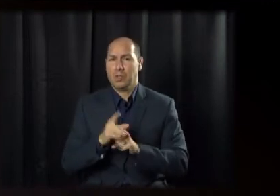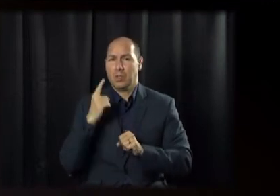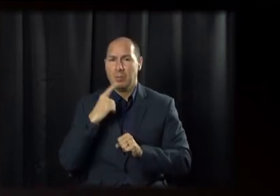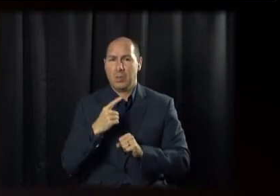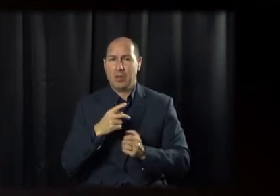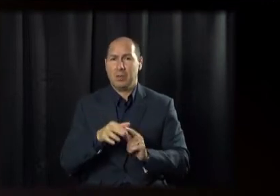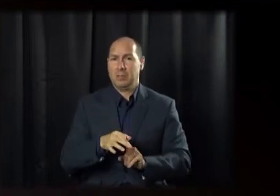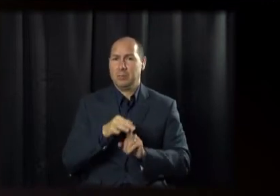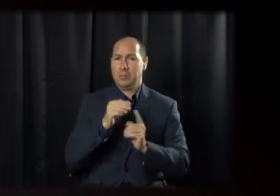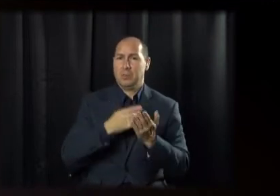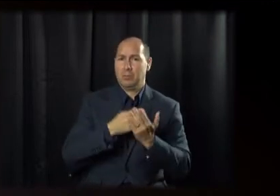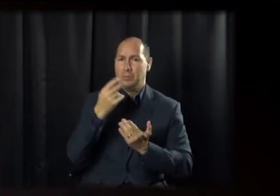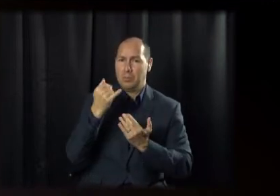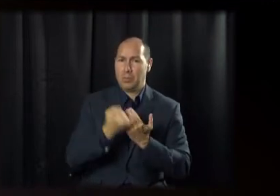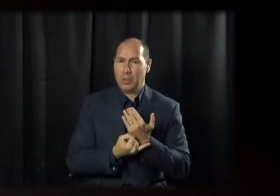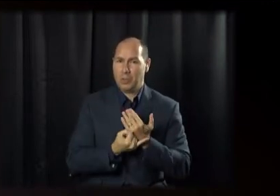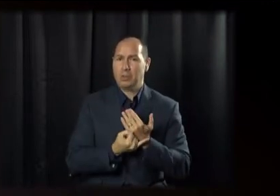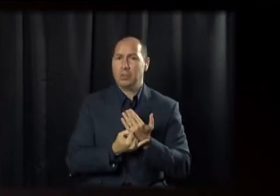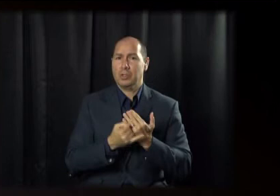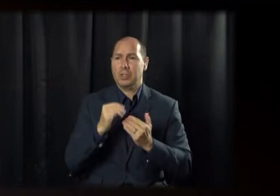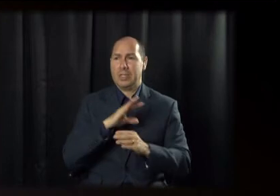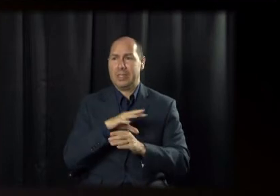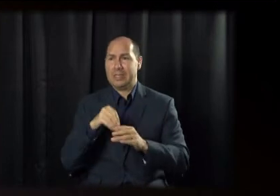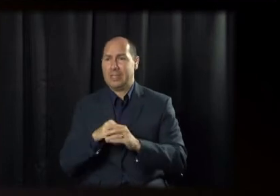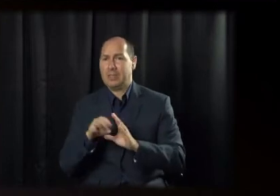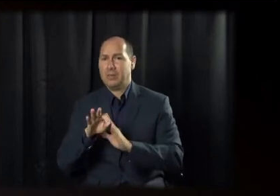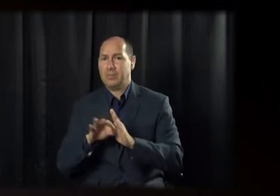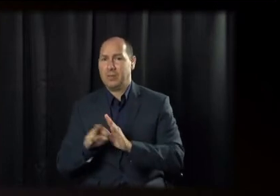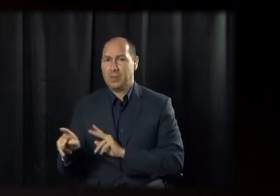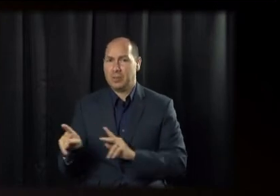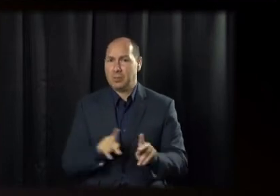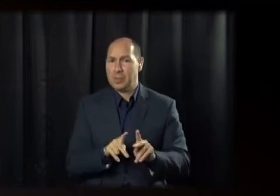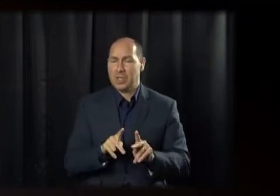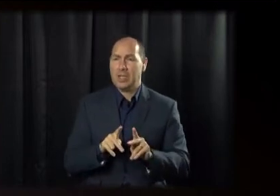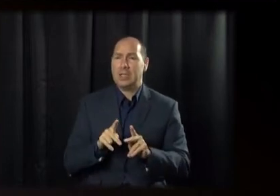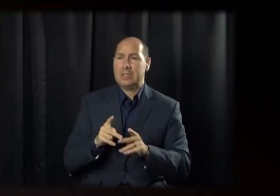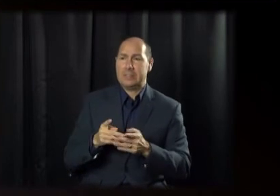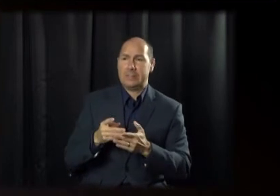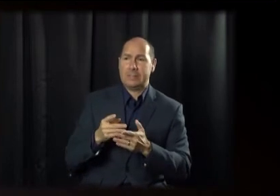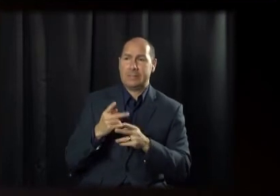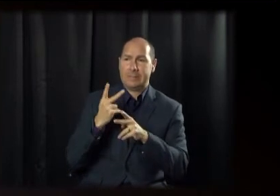is uncertain, they are not included in the fiscal plan's financial projections.